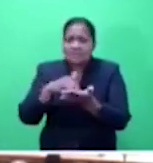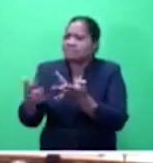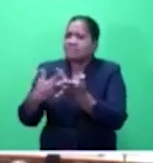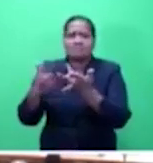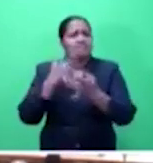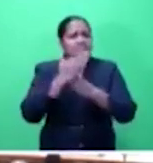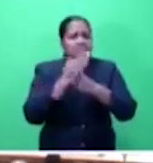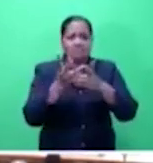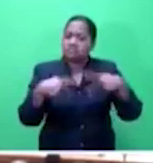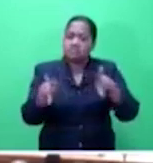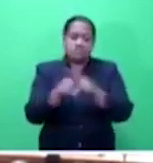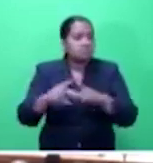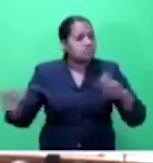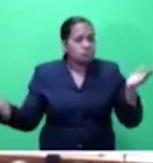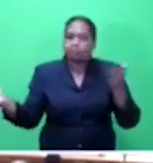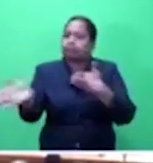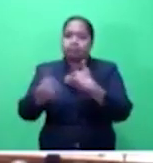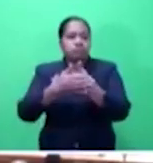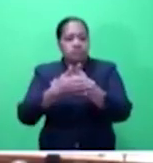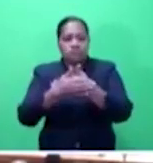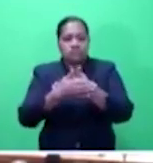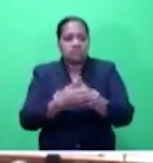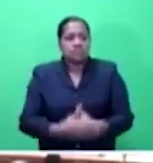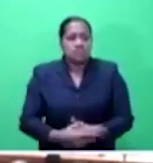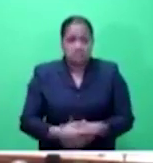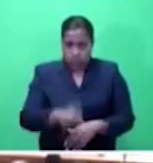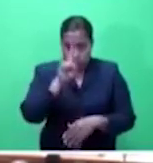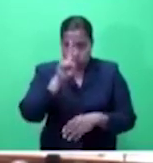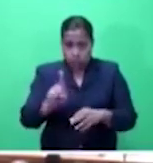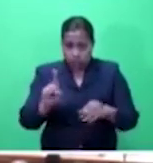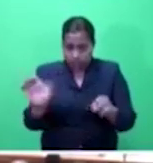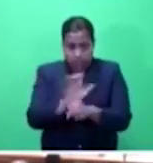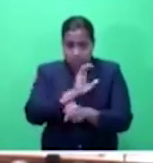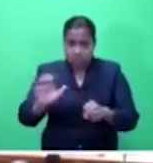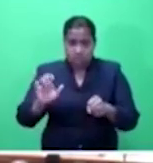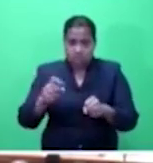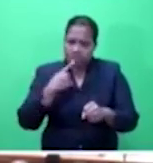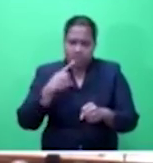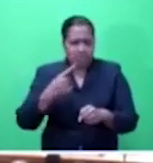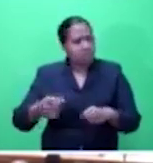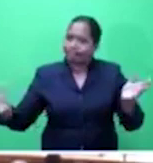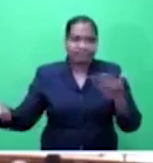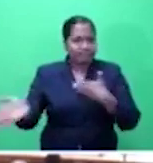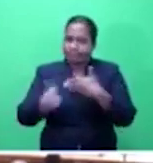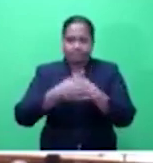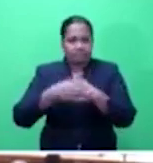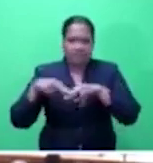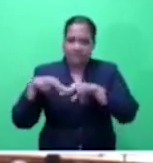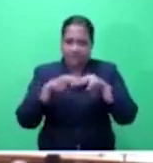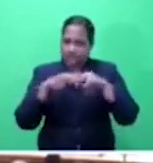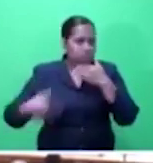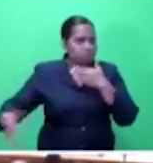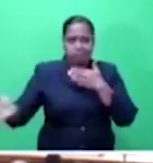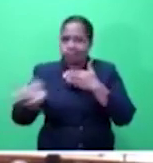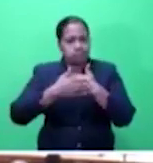fact, one call center has already planned a permanent shutdown in Fiji. Meanwhile, the rest of the world economy, including our